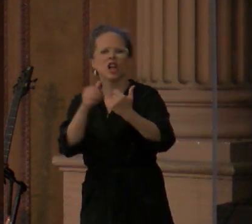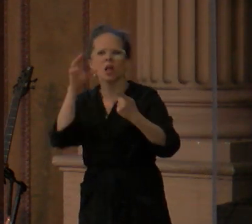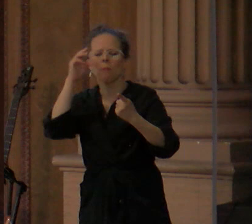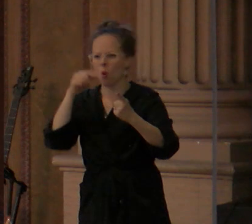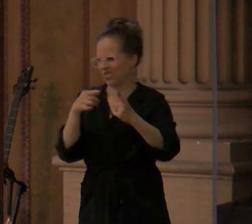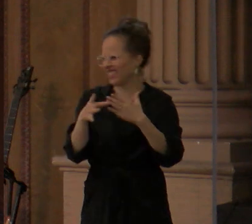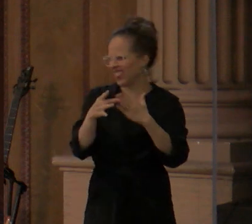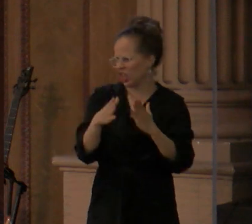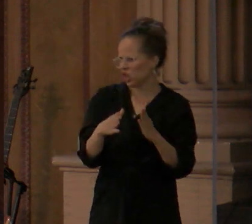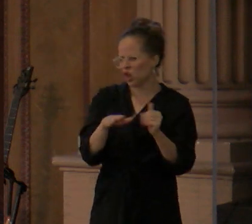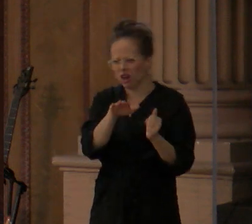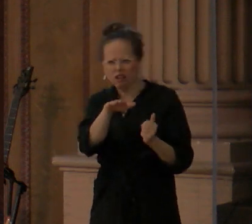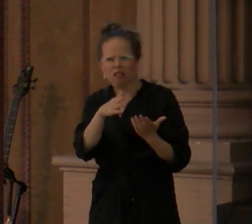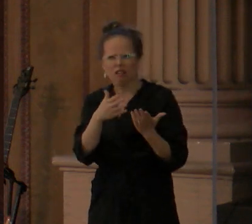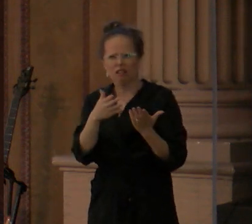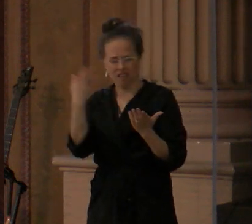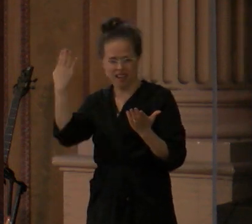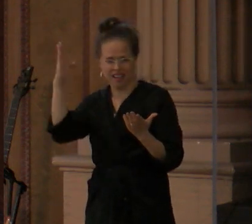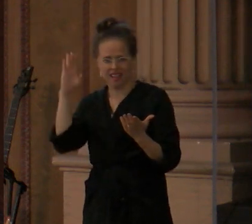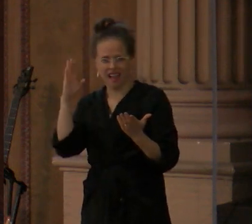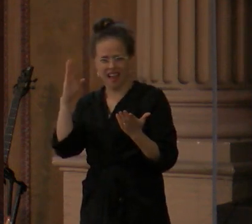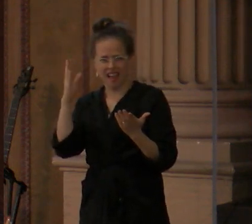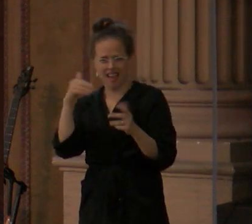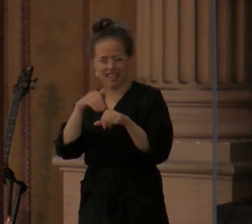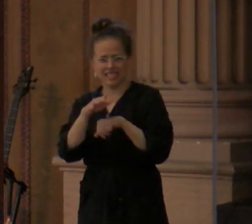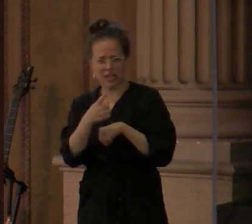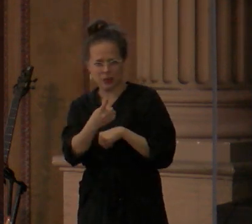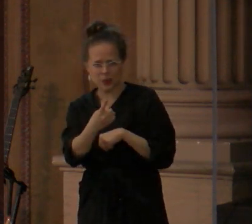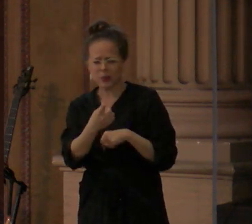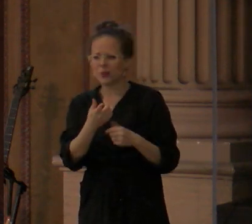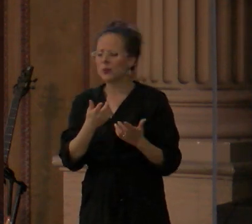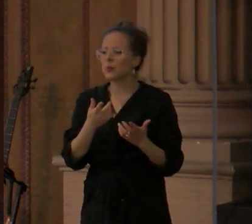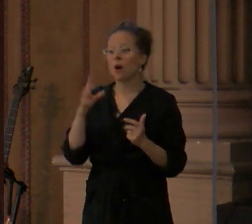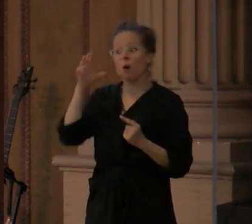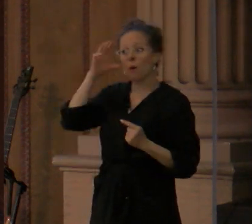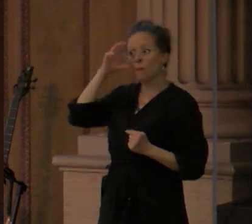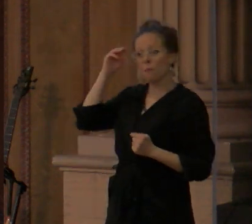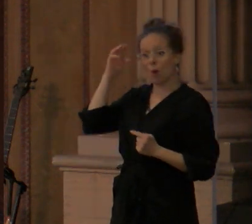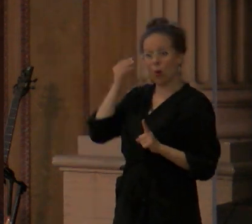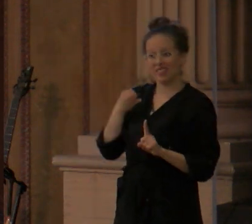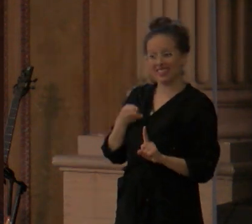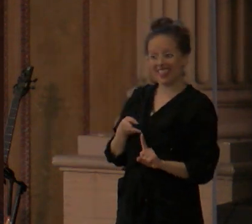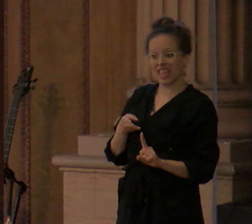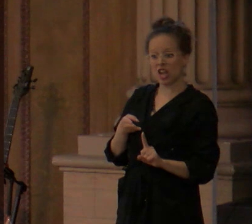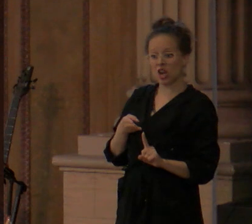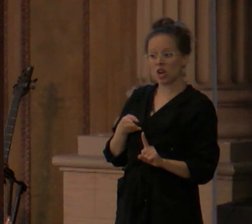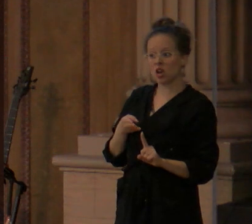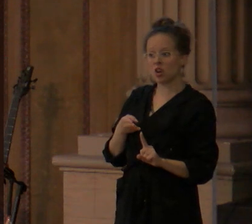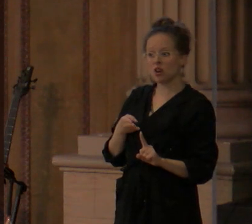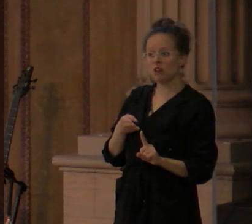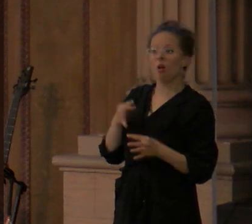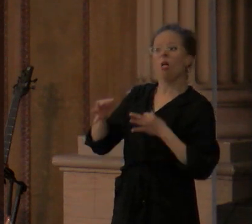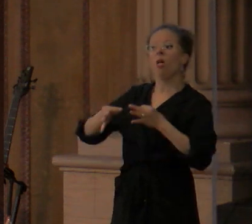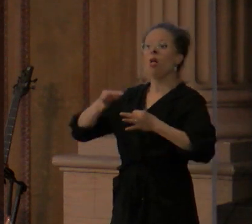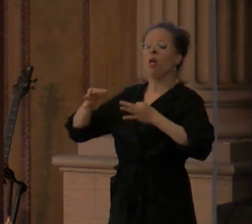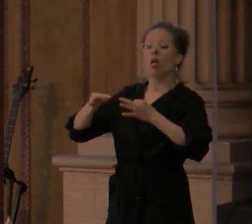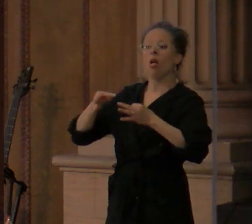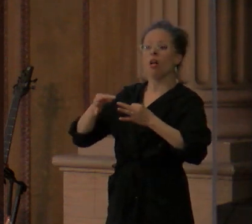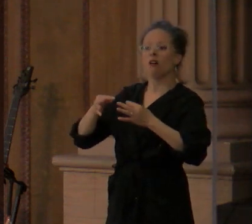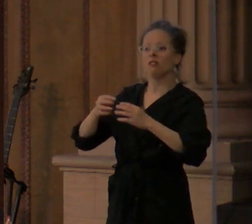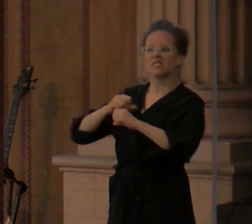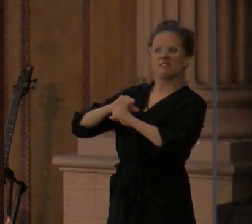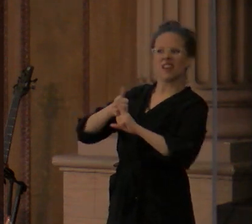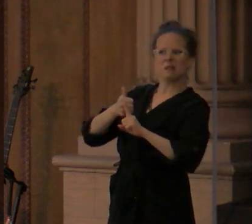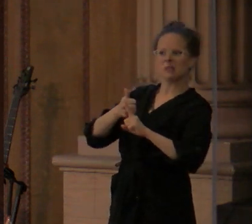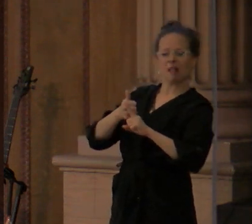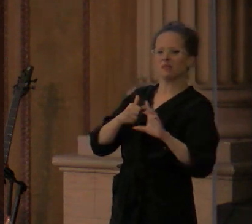as the messenger of God that God had said that he was. And Moses, in that context, he doesn't defend himself. And that's because he was